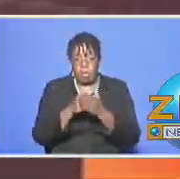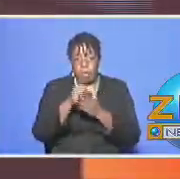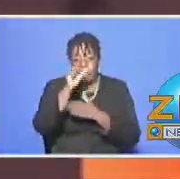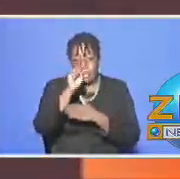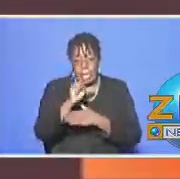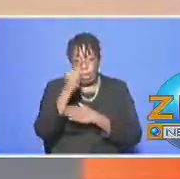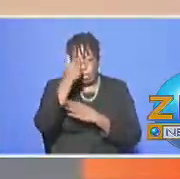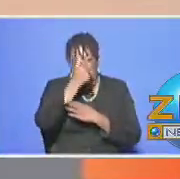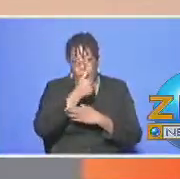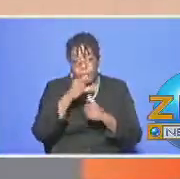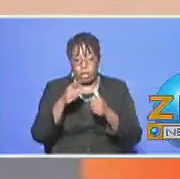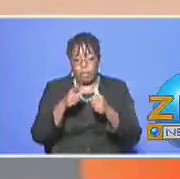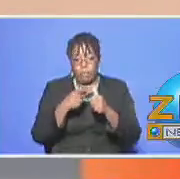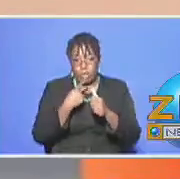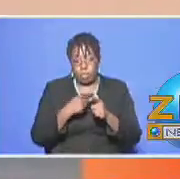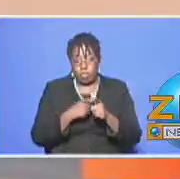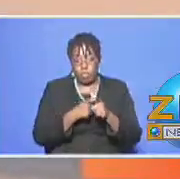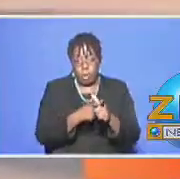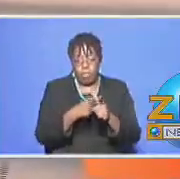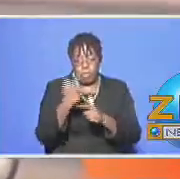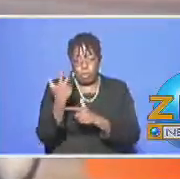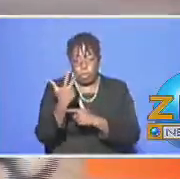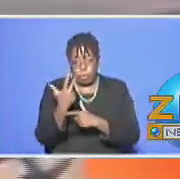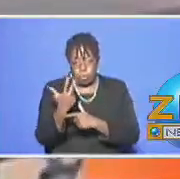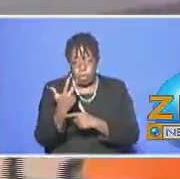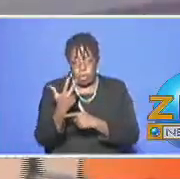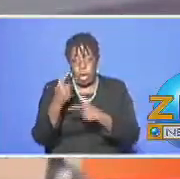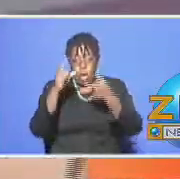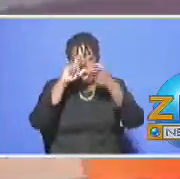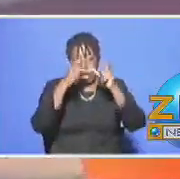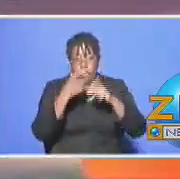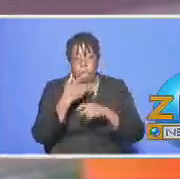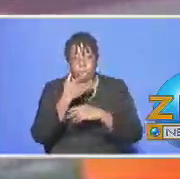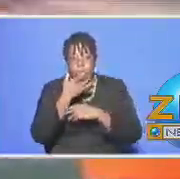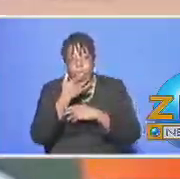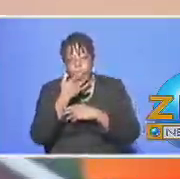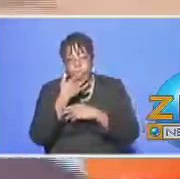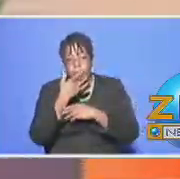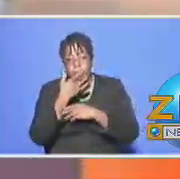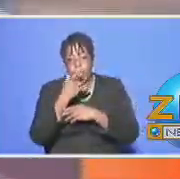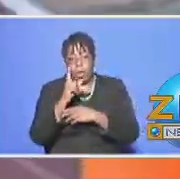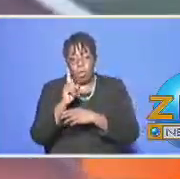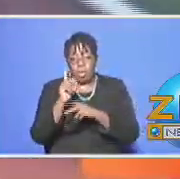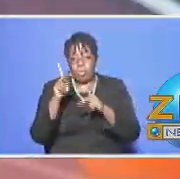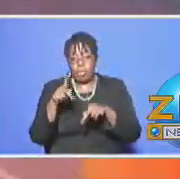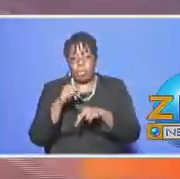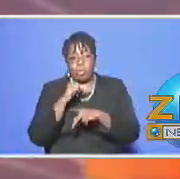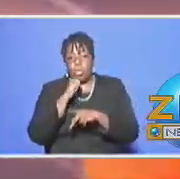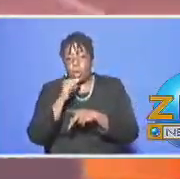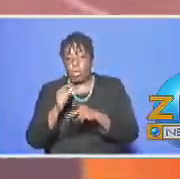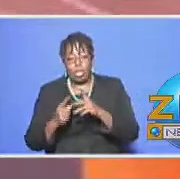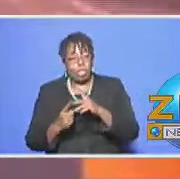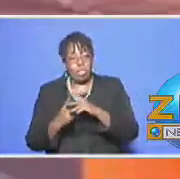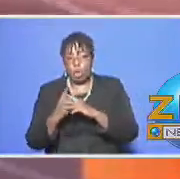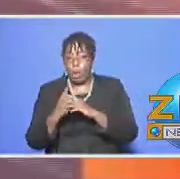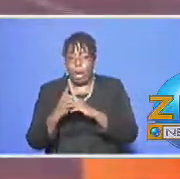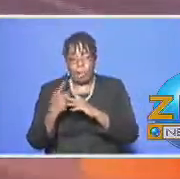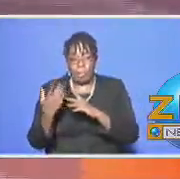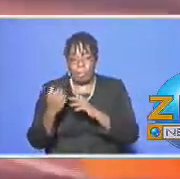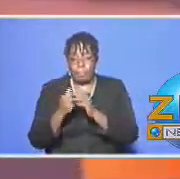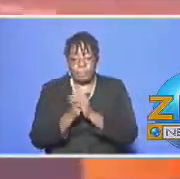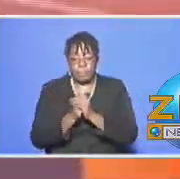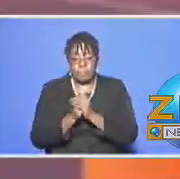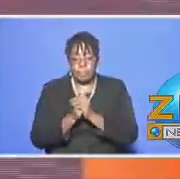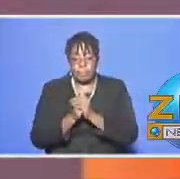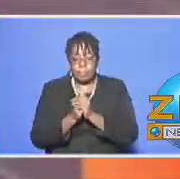Africa in the first meeting ever between the 3 Olympic favorites. However, Van Niekerk was a no-show, leaving Gardner and Norman to battle each other for the